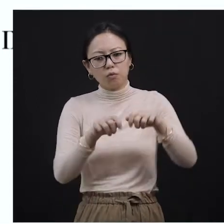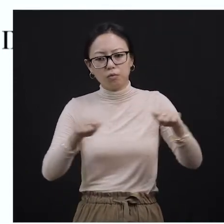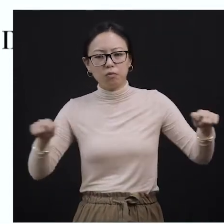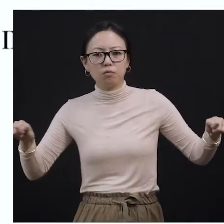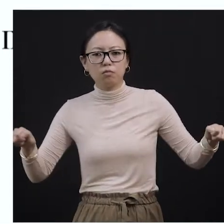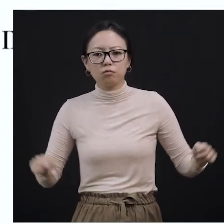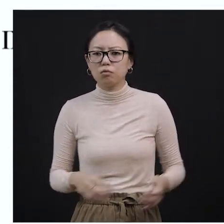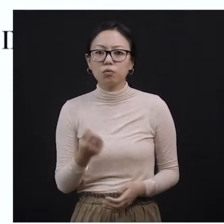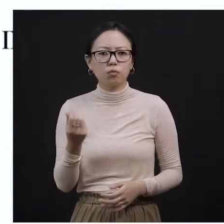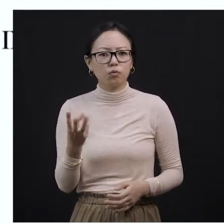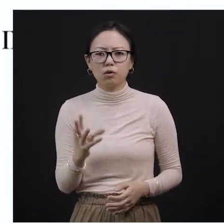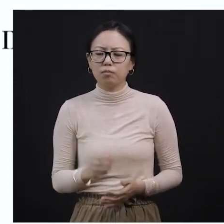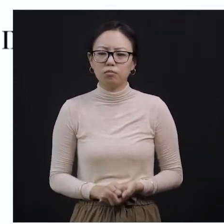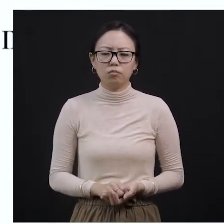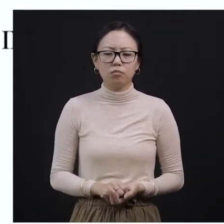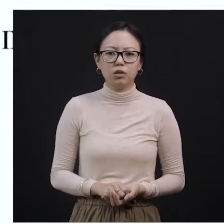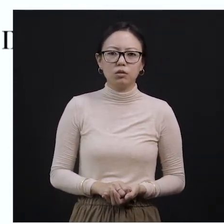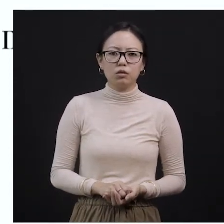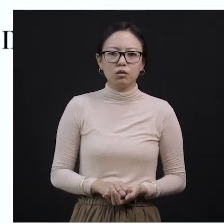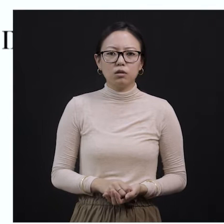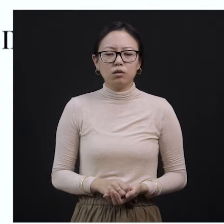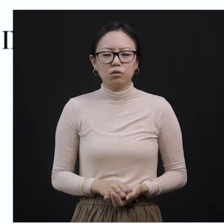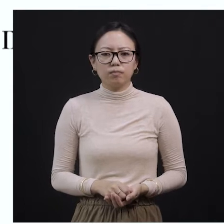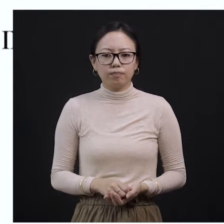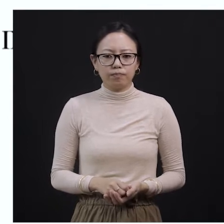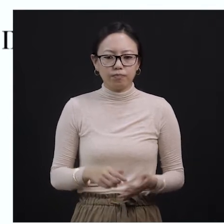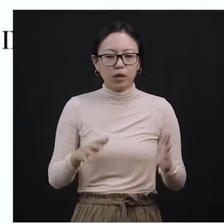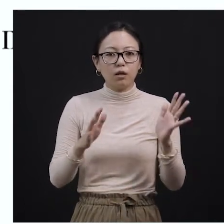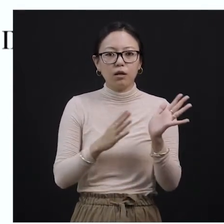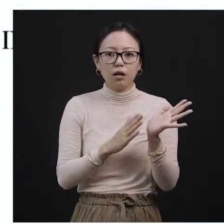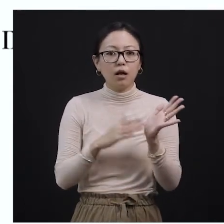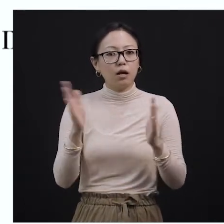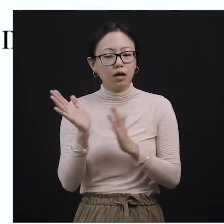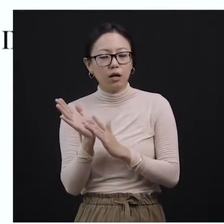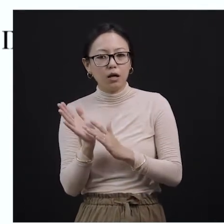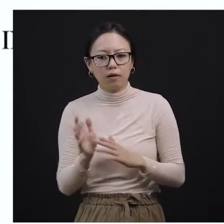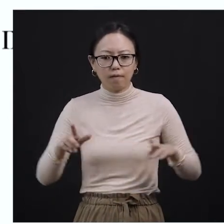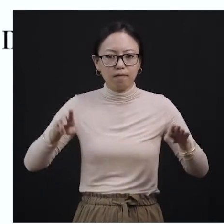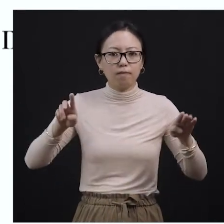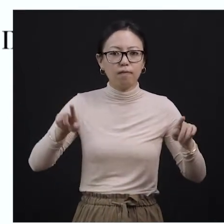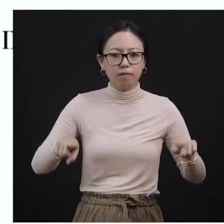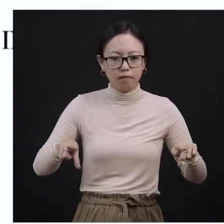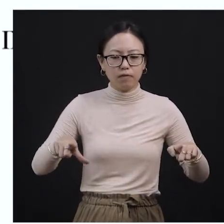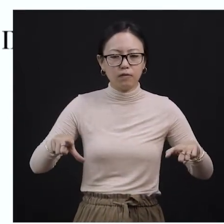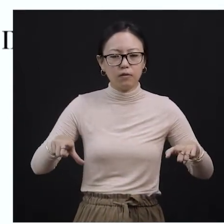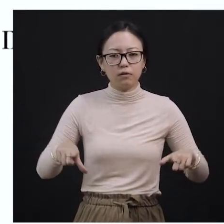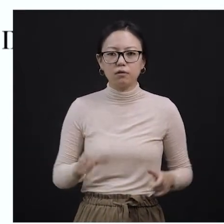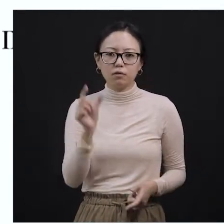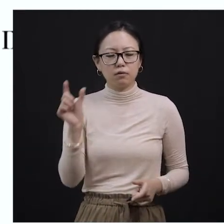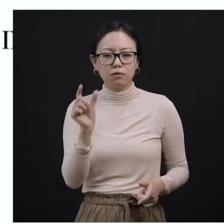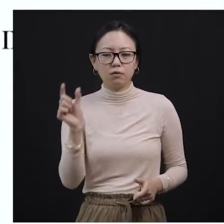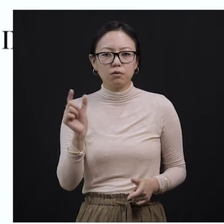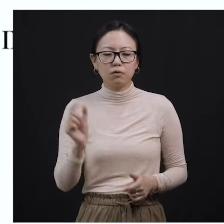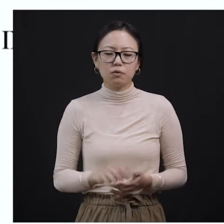units simply means using our hand, our feet, our fingers, all these to measure.